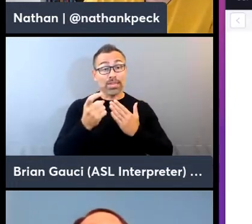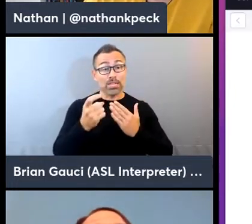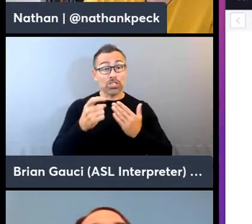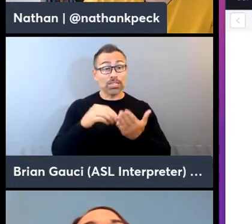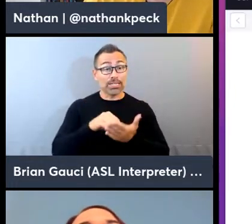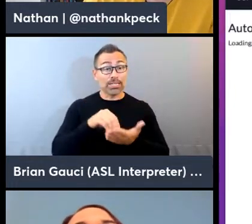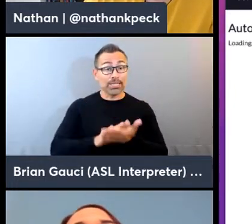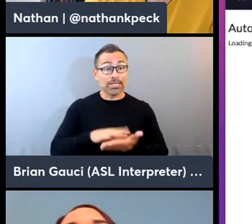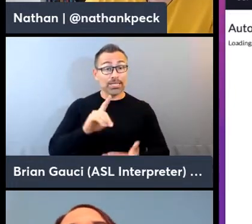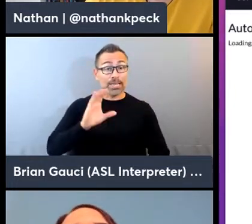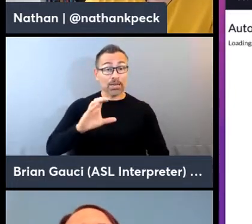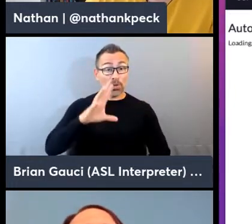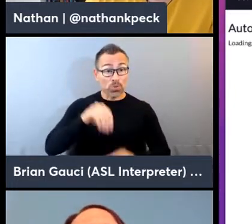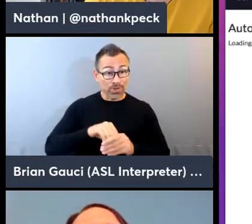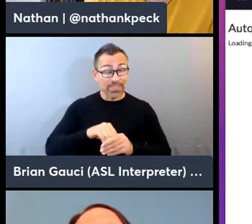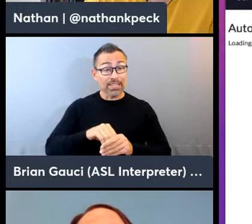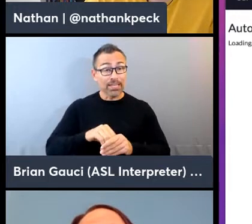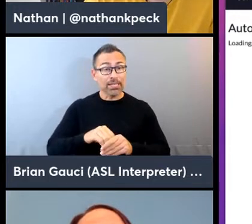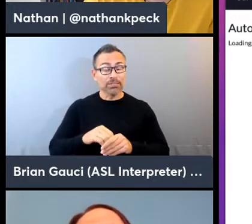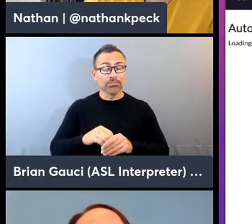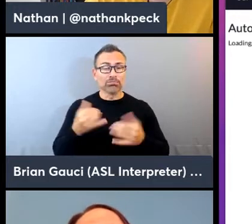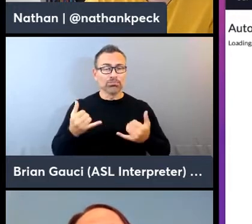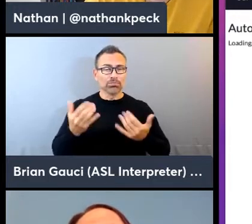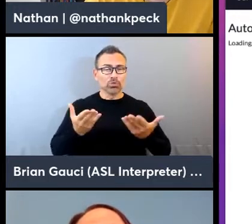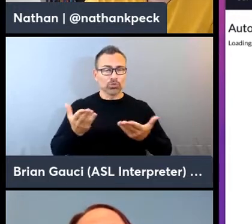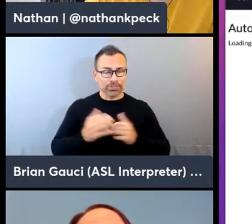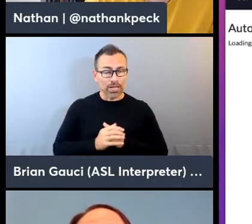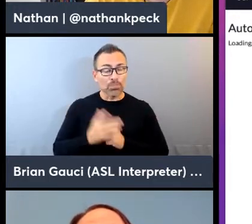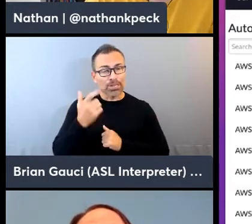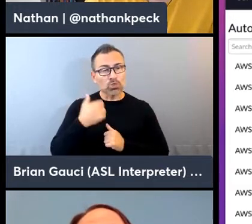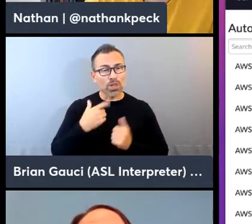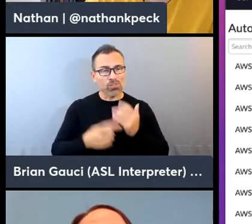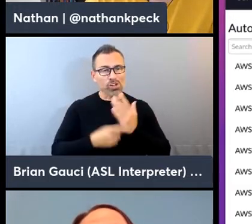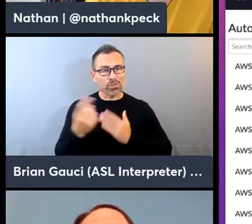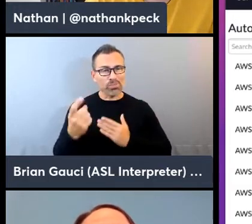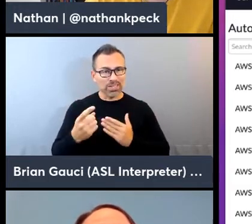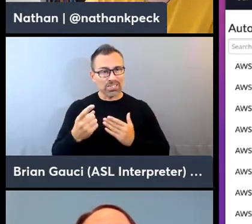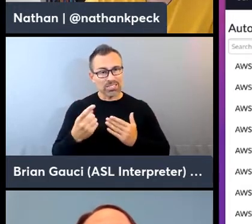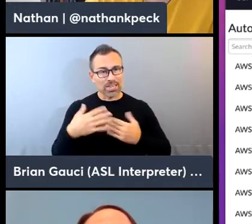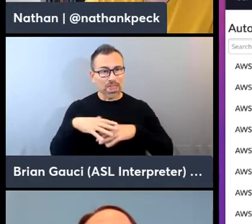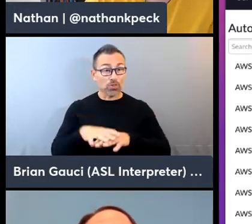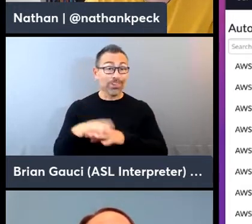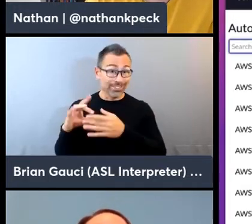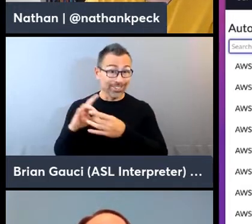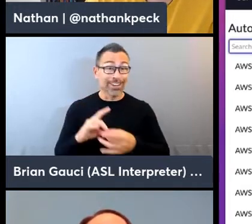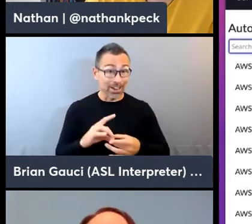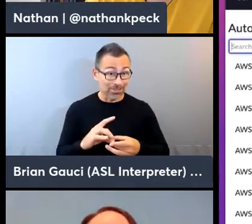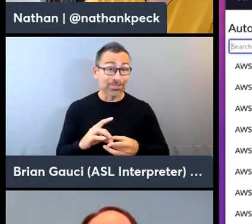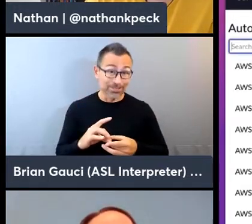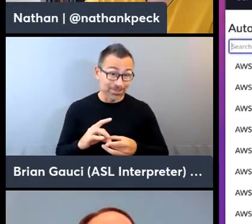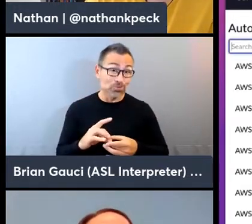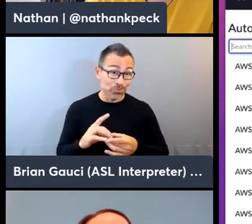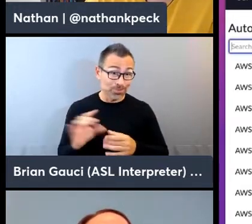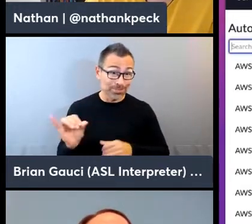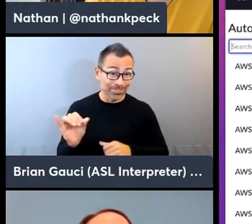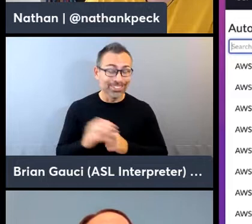ServiceNow, because we have automation integrated to the connector as well. I'm going to look for one